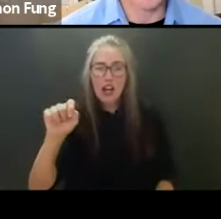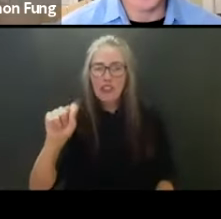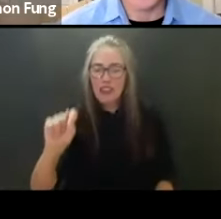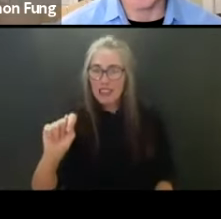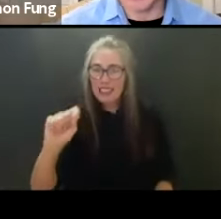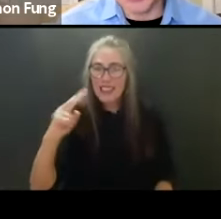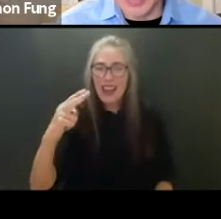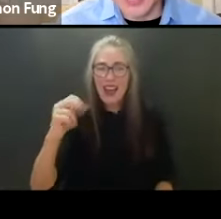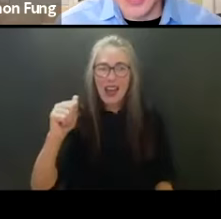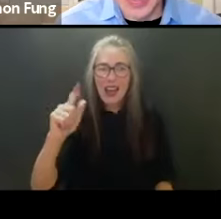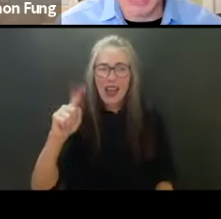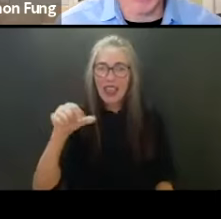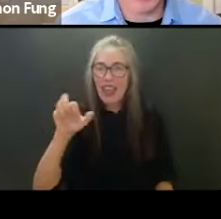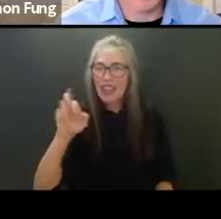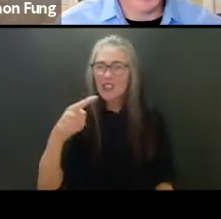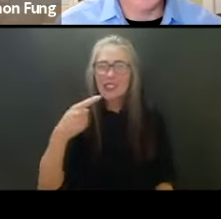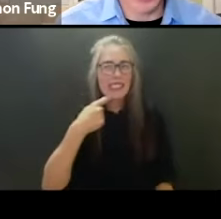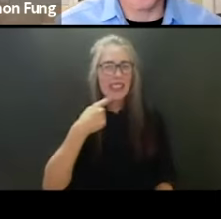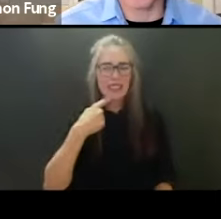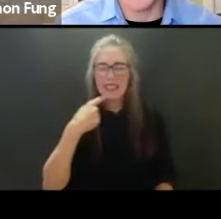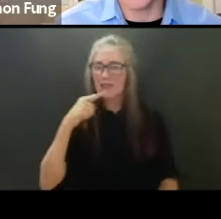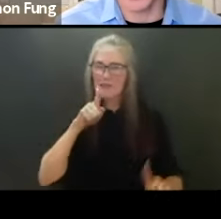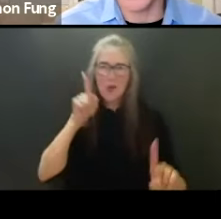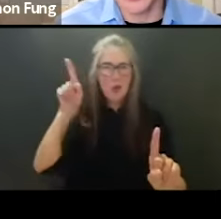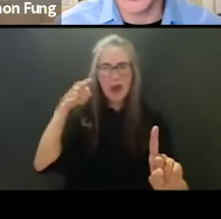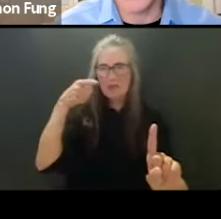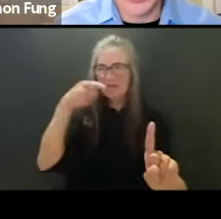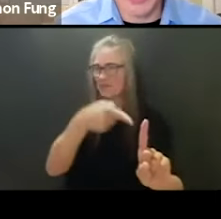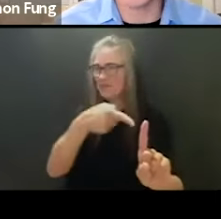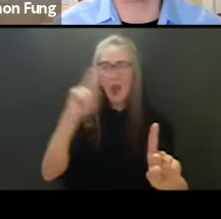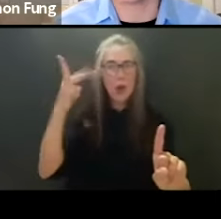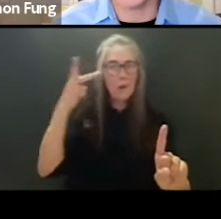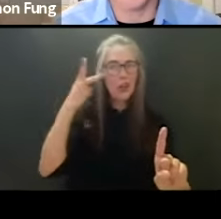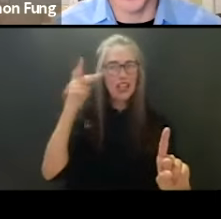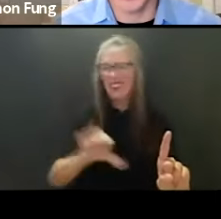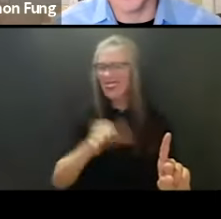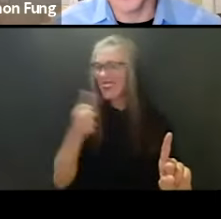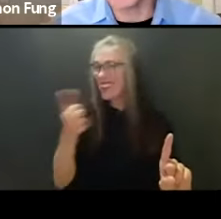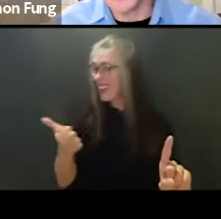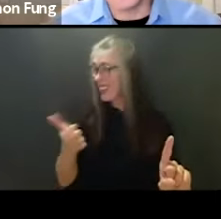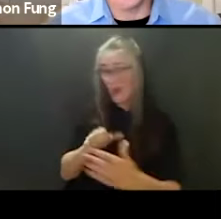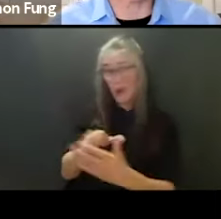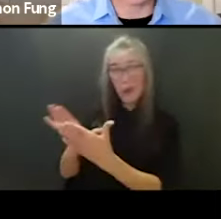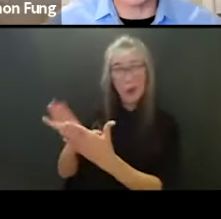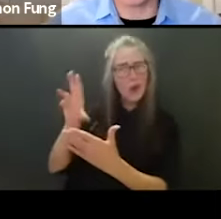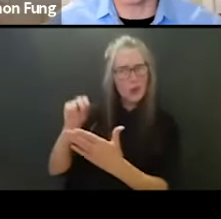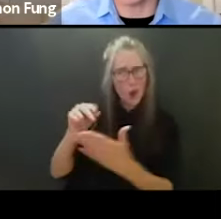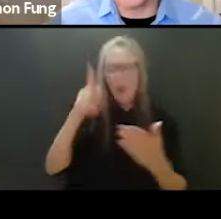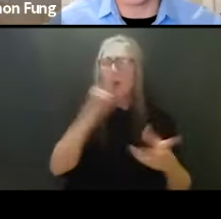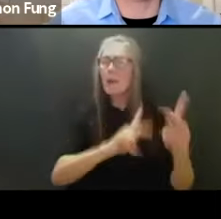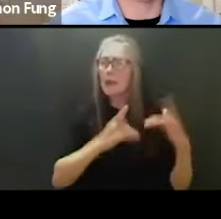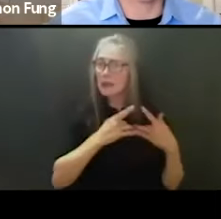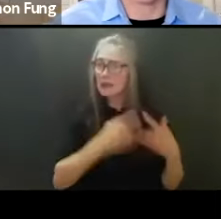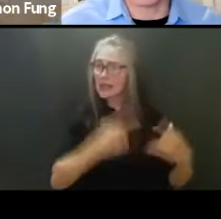many years, characterized the era as one in which there is no alternative. That is, there is no